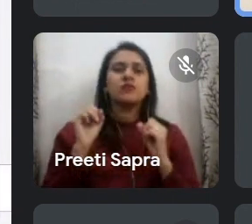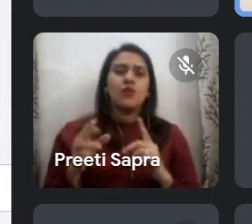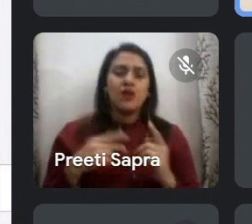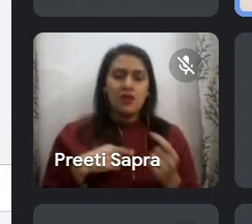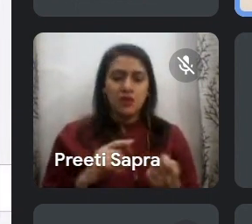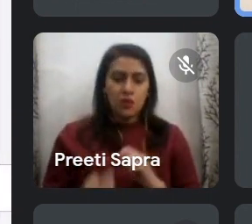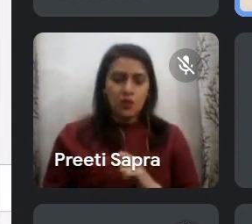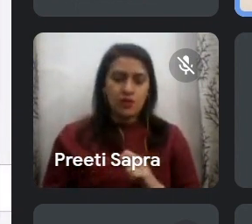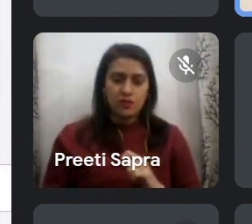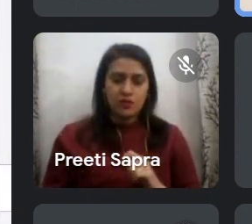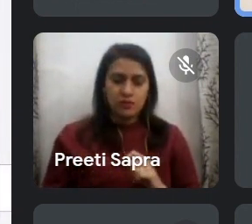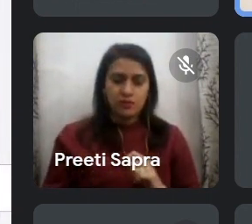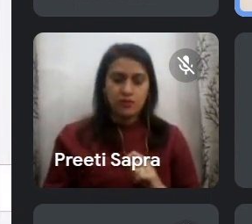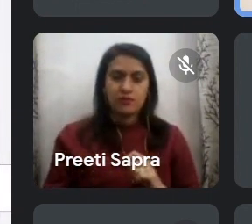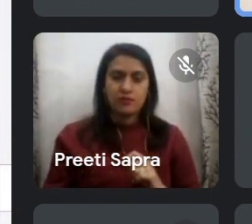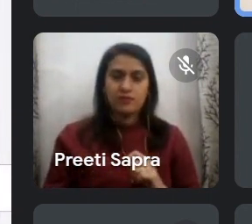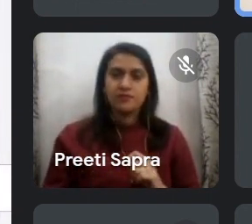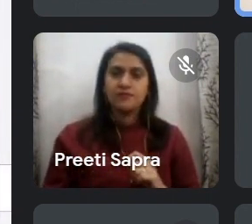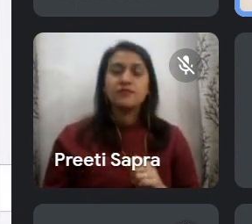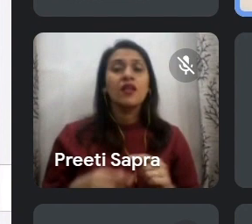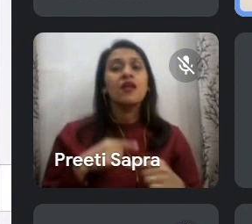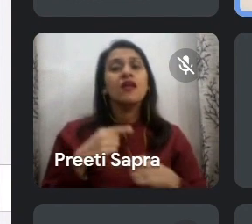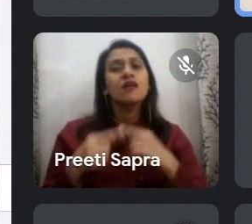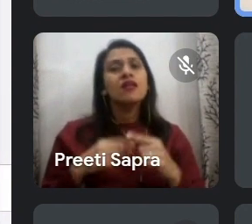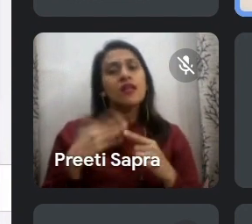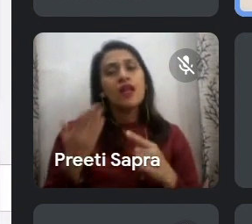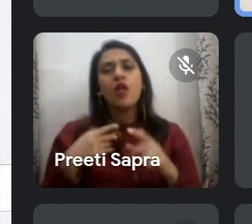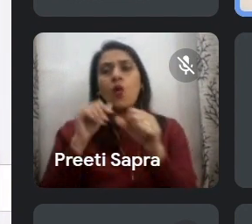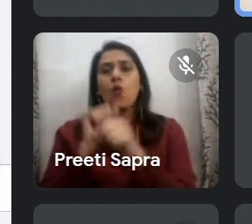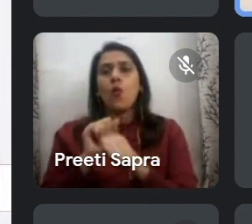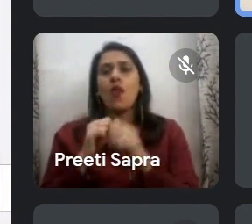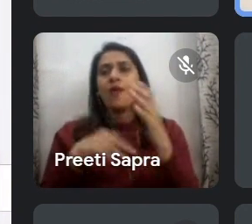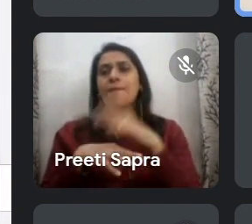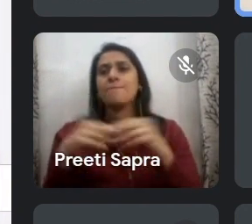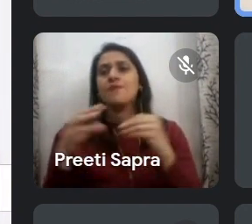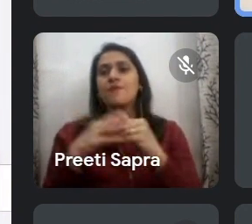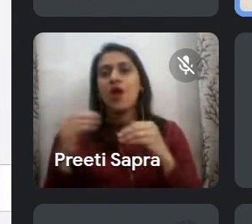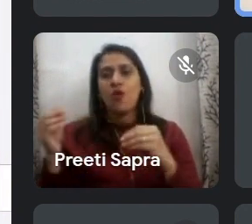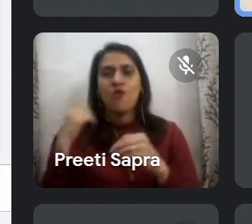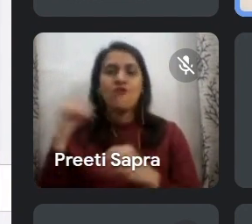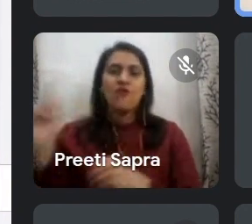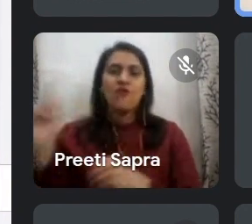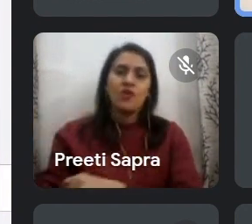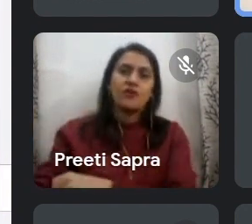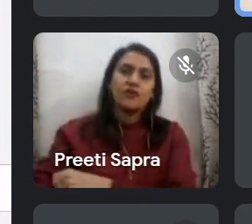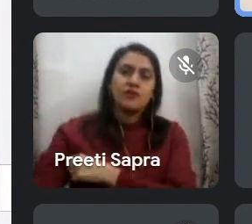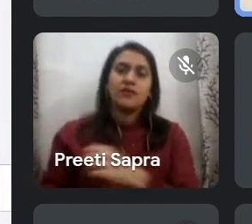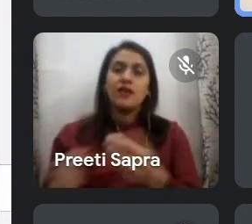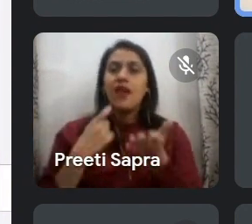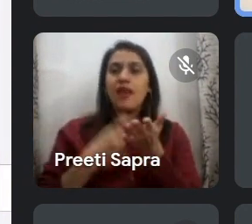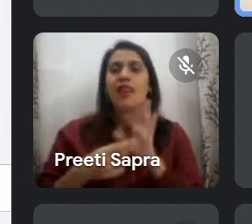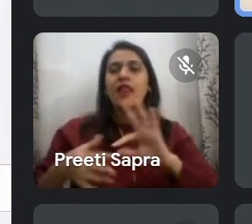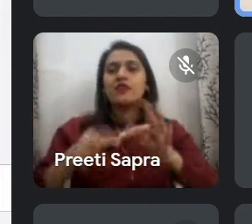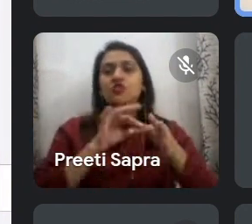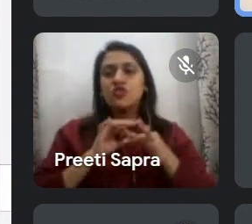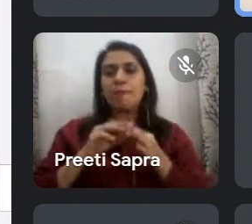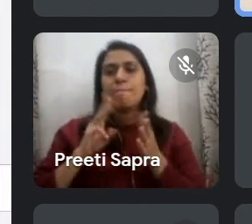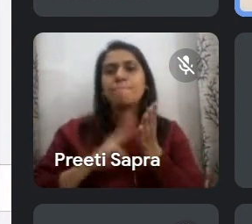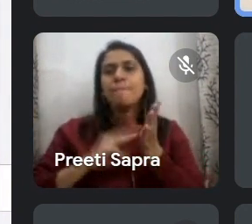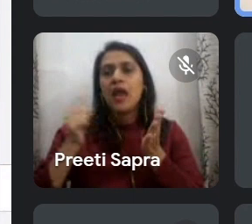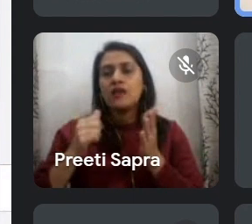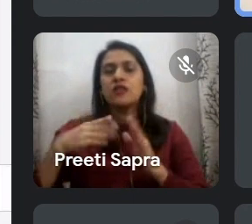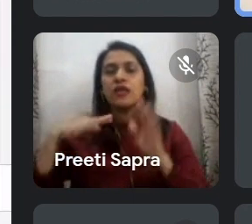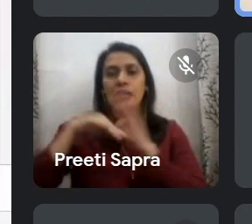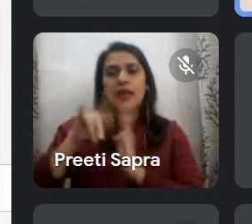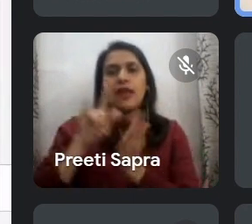of 2 years. And then later, after that, I started working at the Bangalore airport for as a relationship manager, and for the security